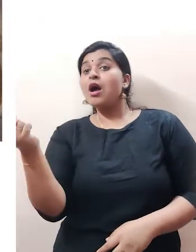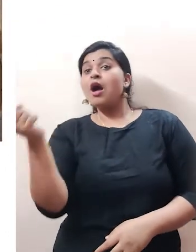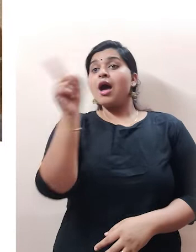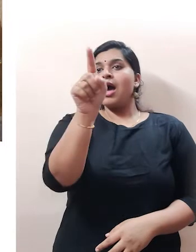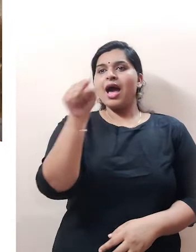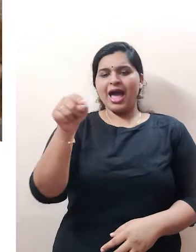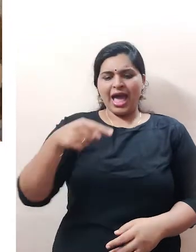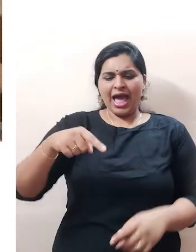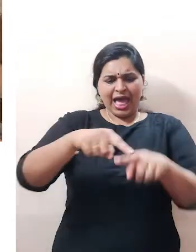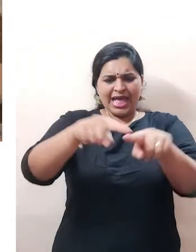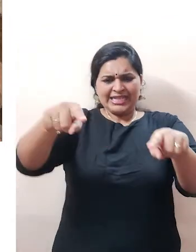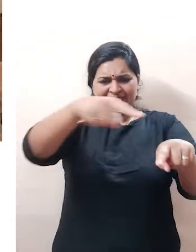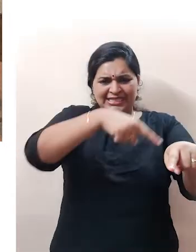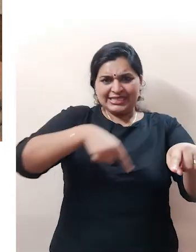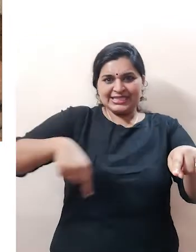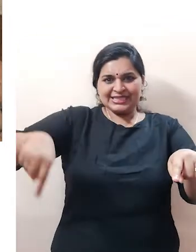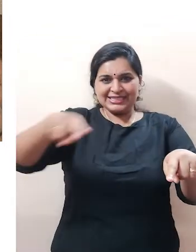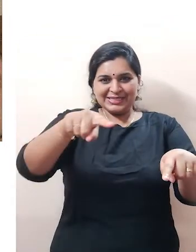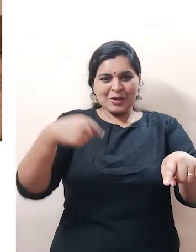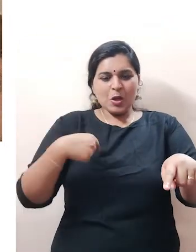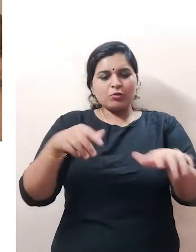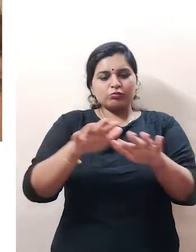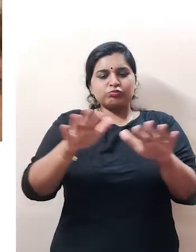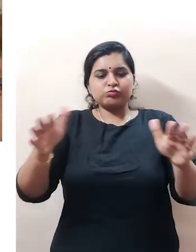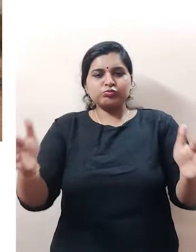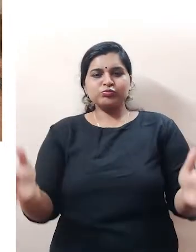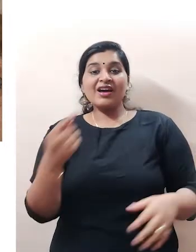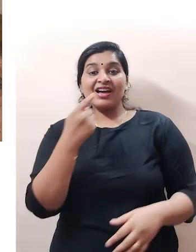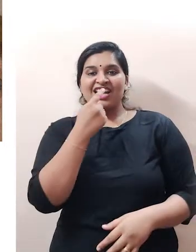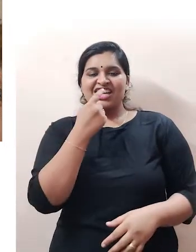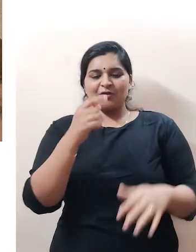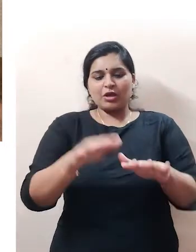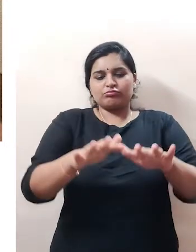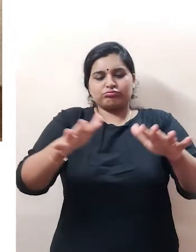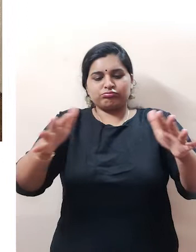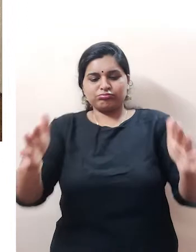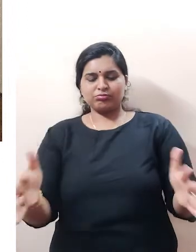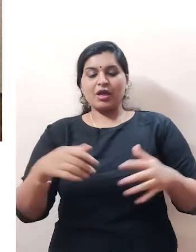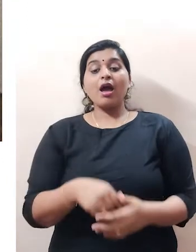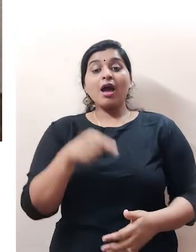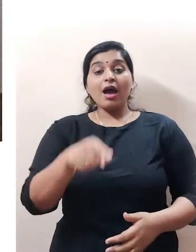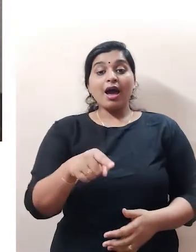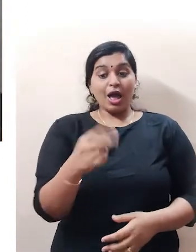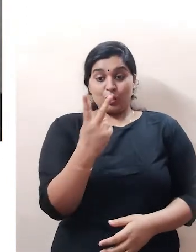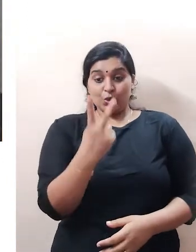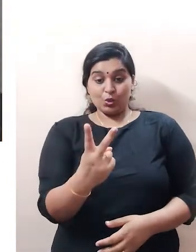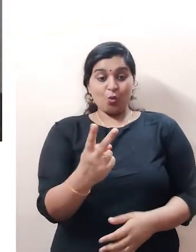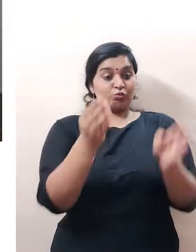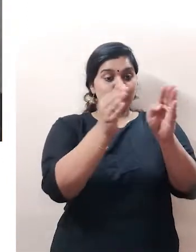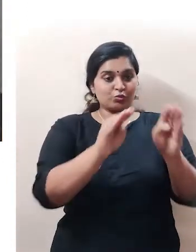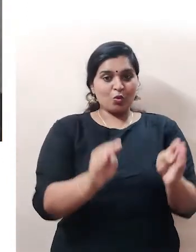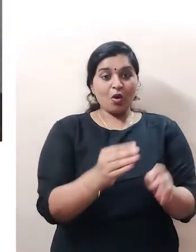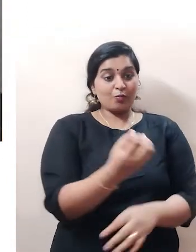decorative skirt in white. On the table are two pots with flowers and an oval mirror framed in